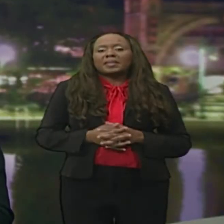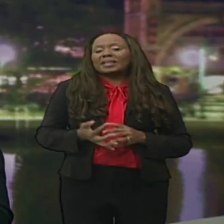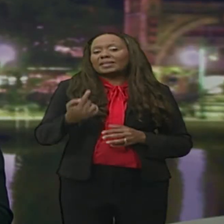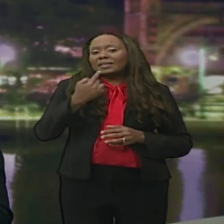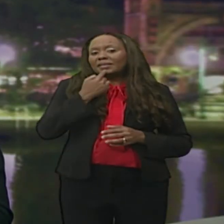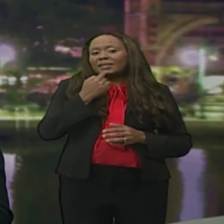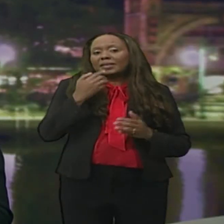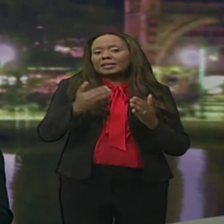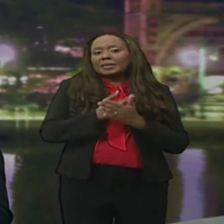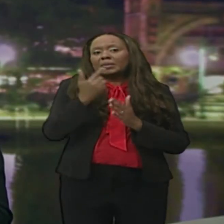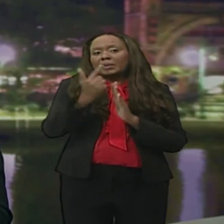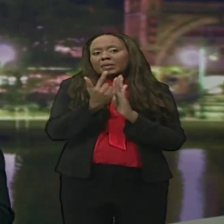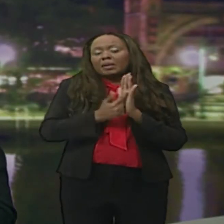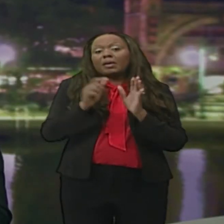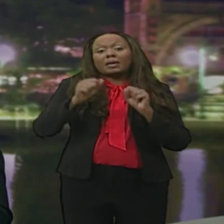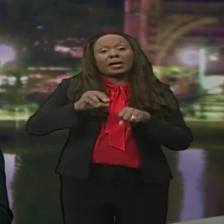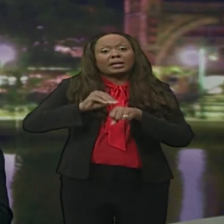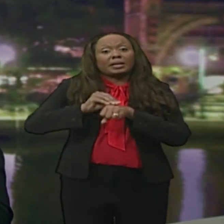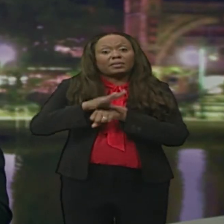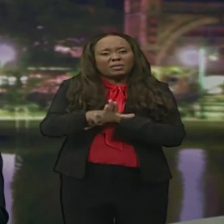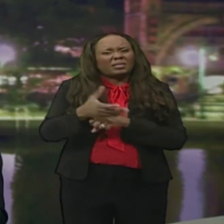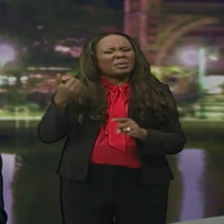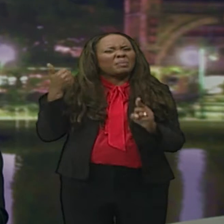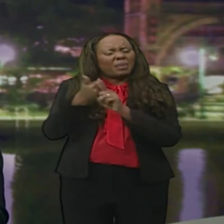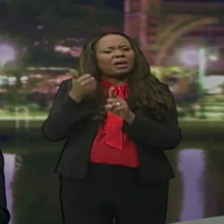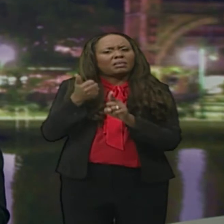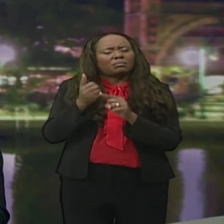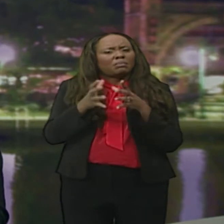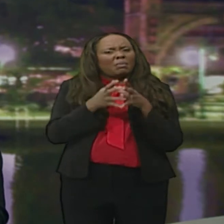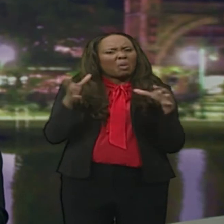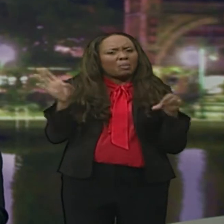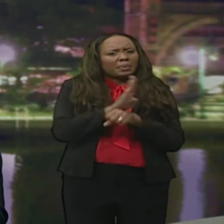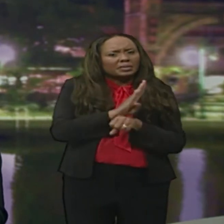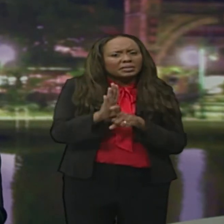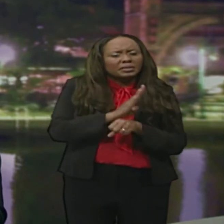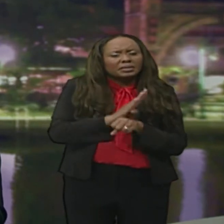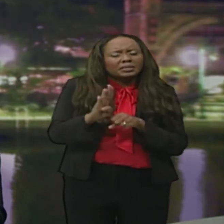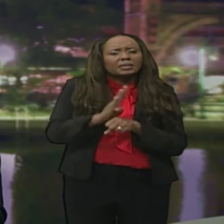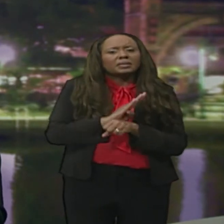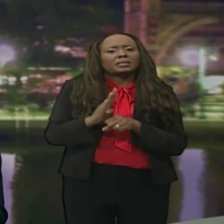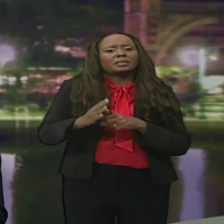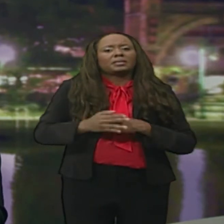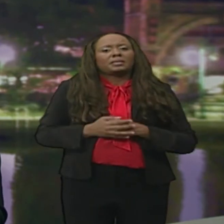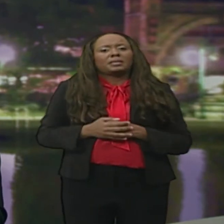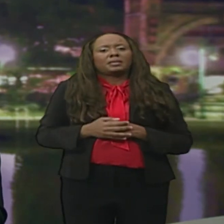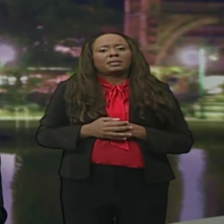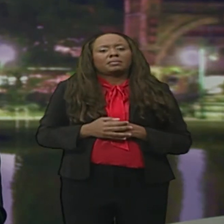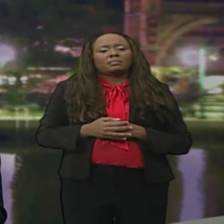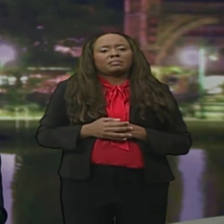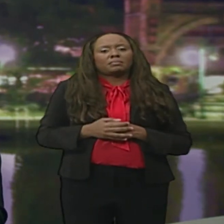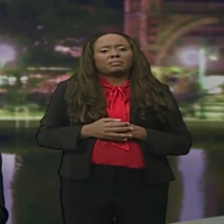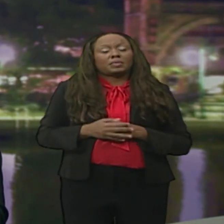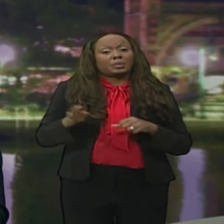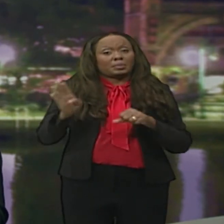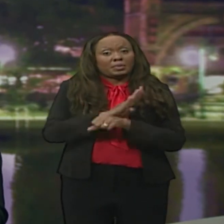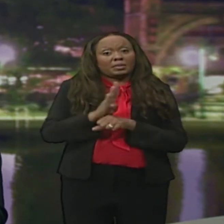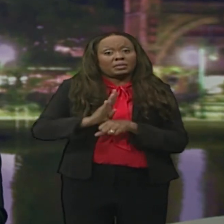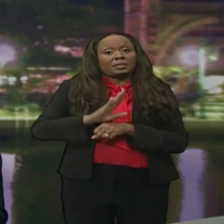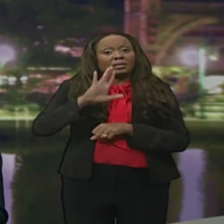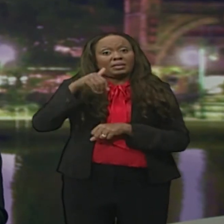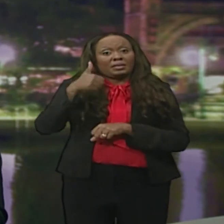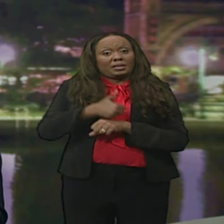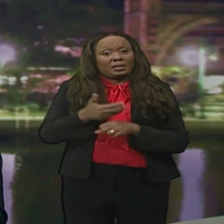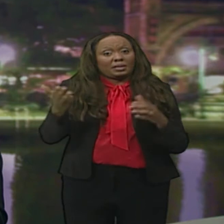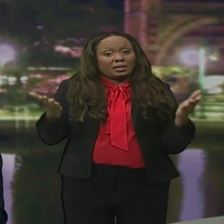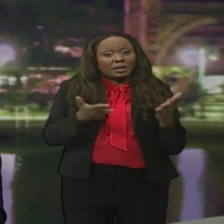Mr. Blackman added that GDPR can therefore potentially impact a number of local businesses, especially those who either